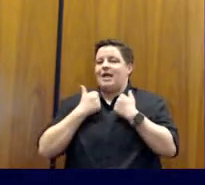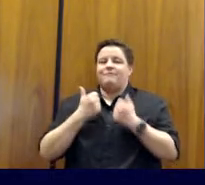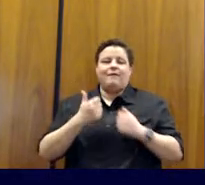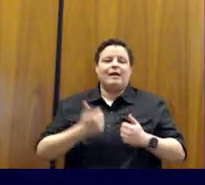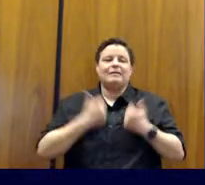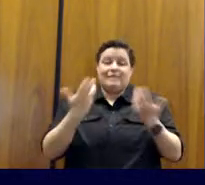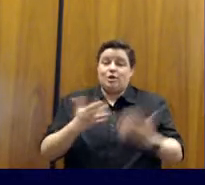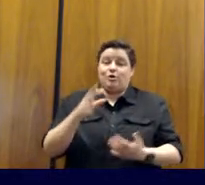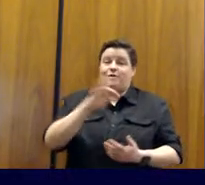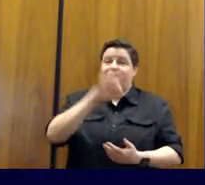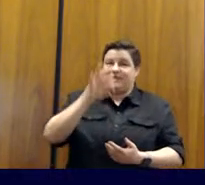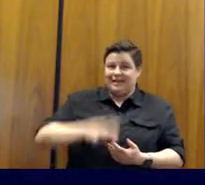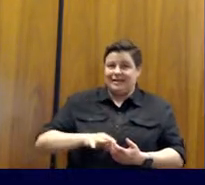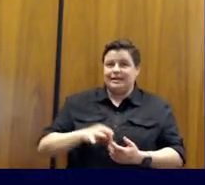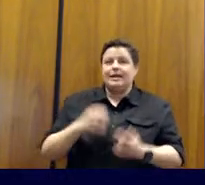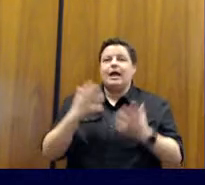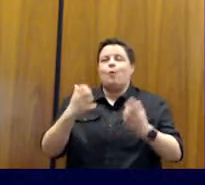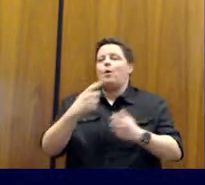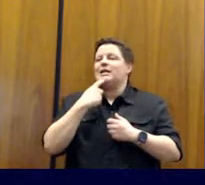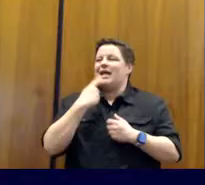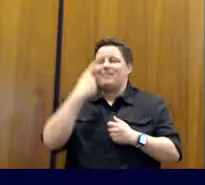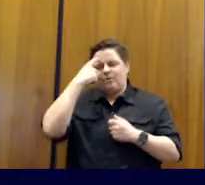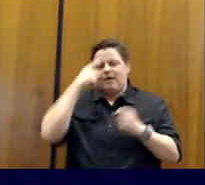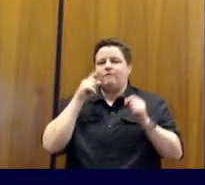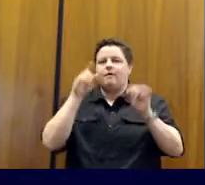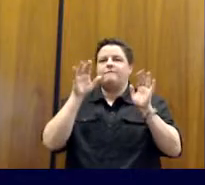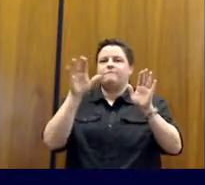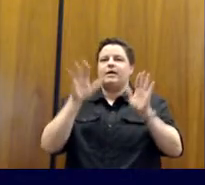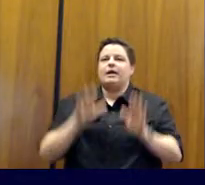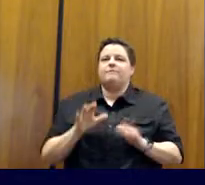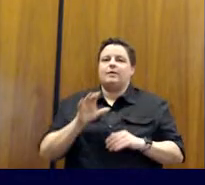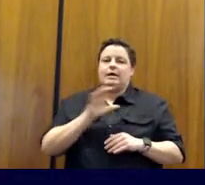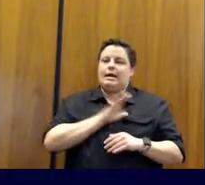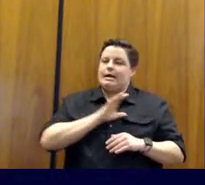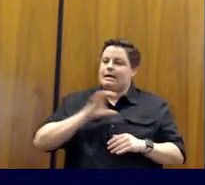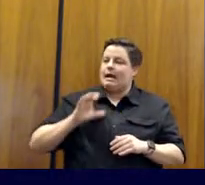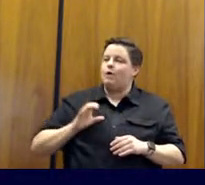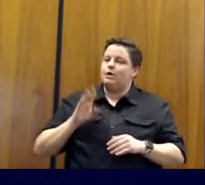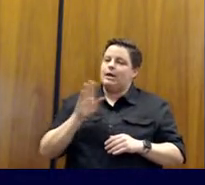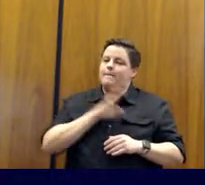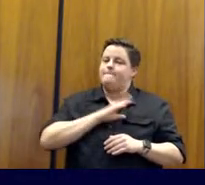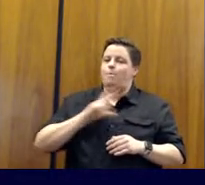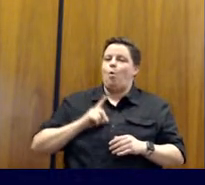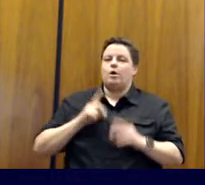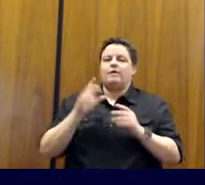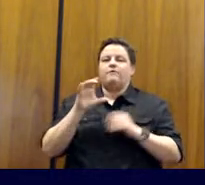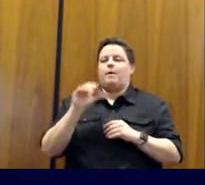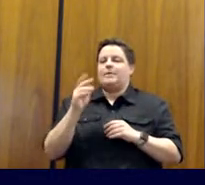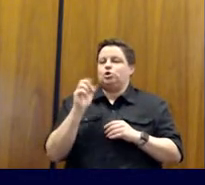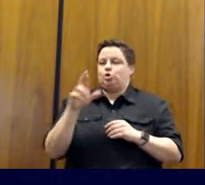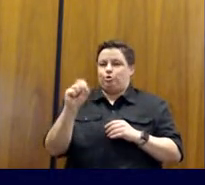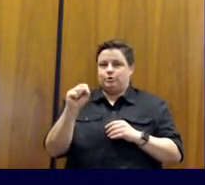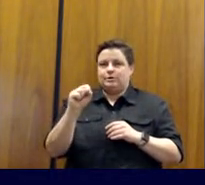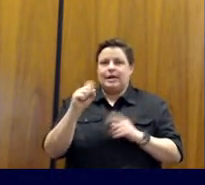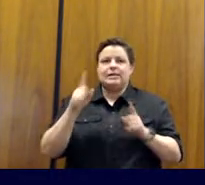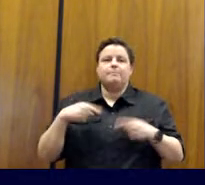of Flint here, I just want to say I think we have a fabulous county board of commissioners, and it's been a pleasure to work.